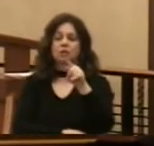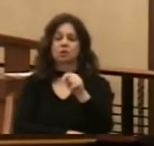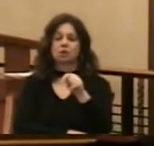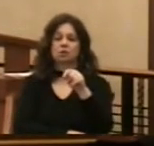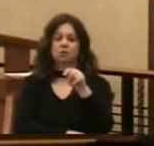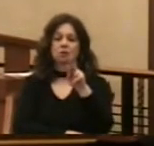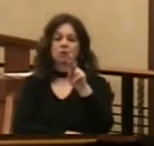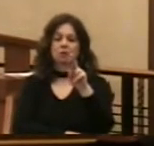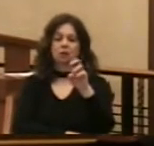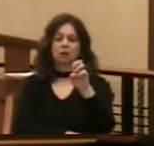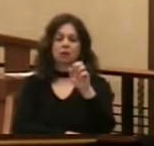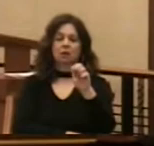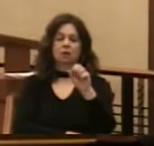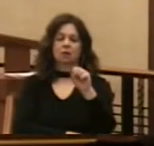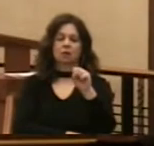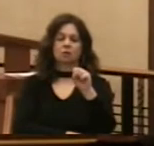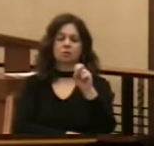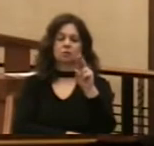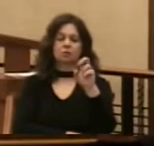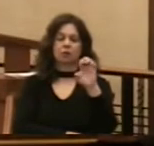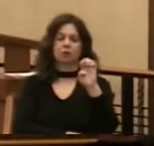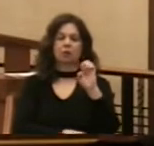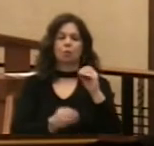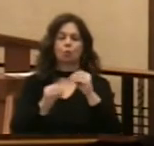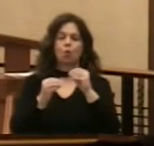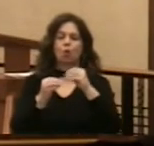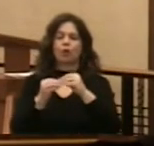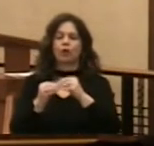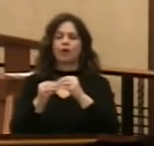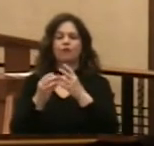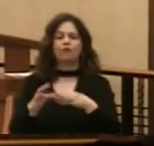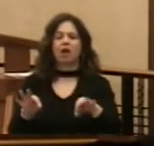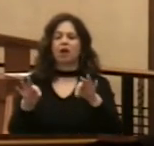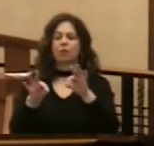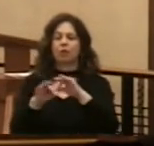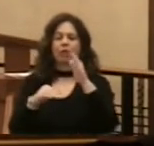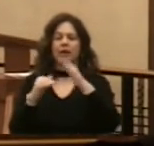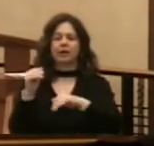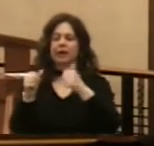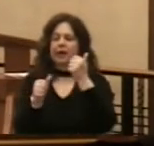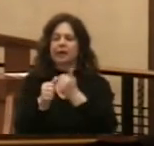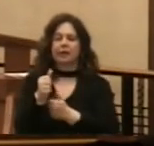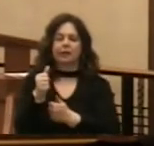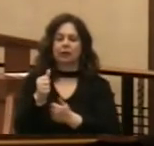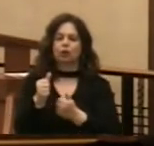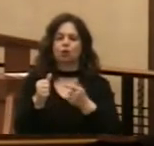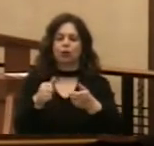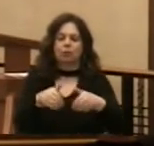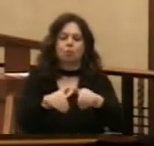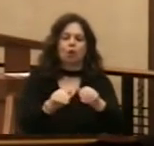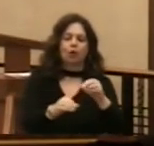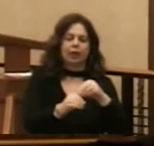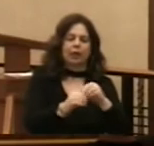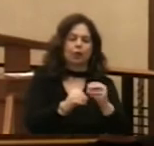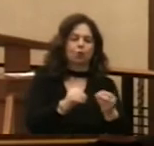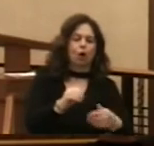ground, far more valuable than any credit card in your purse or your